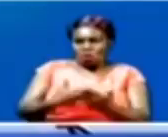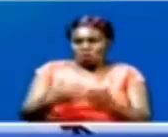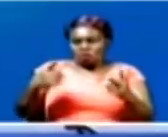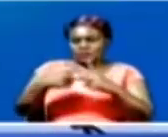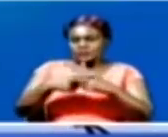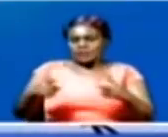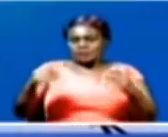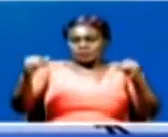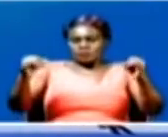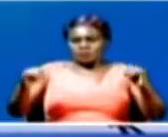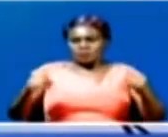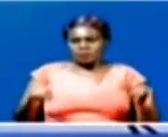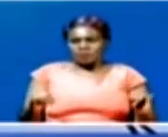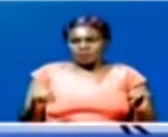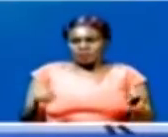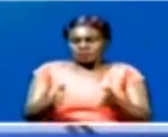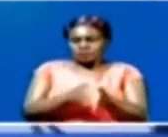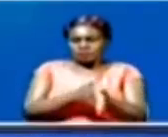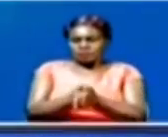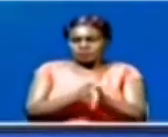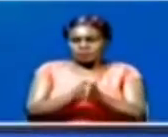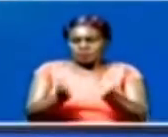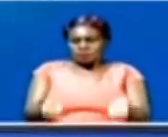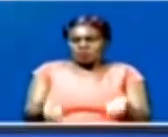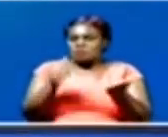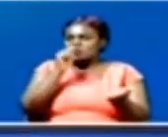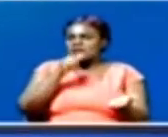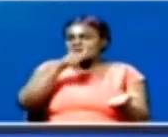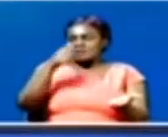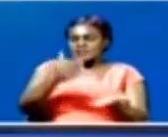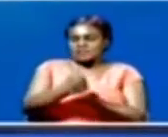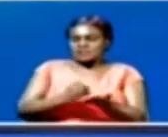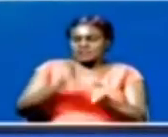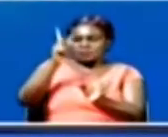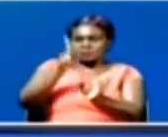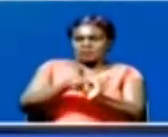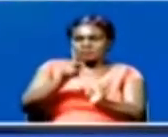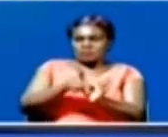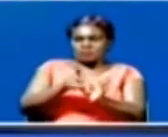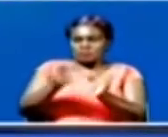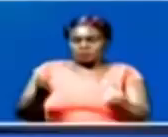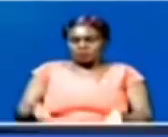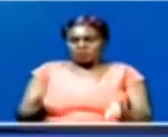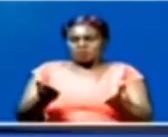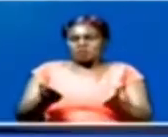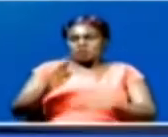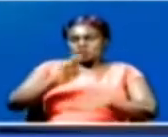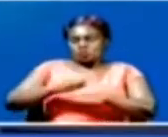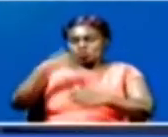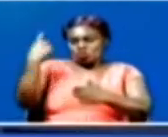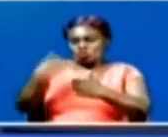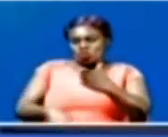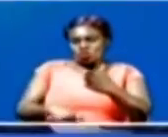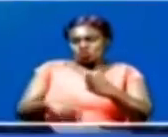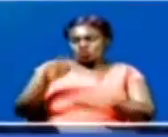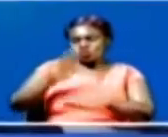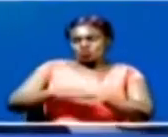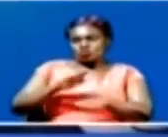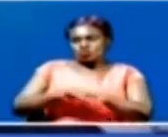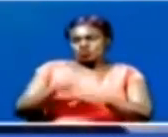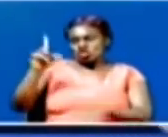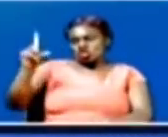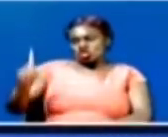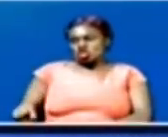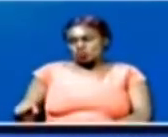pioneering initiatives hope to inspire increased private sector participation in scaling up cost-effective and sustainable energy